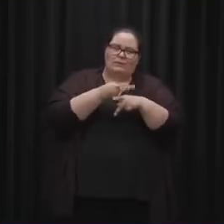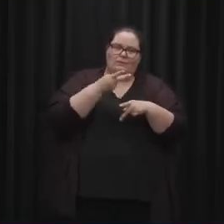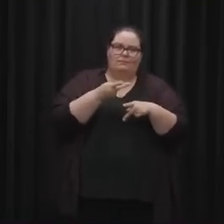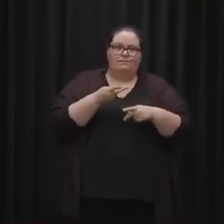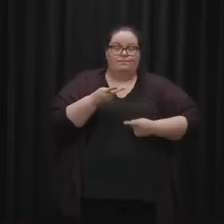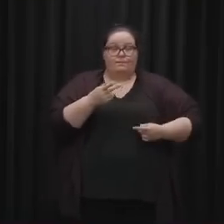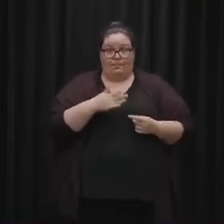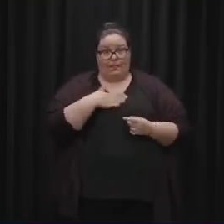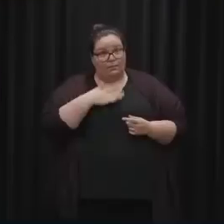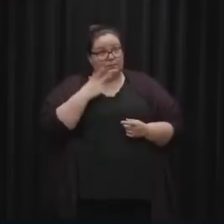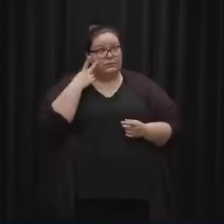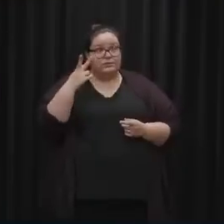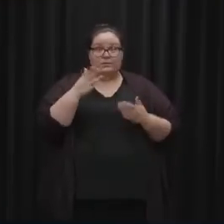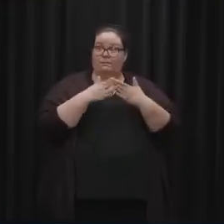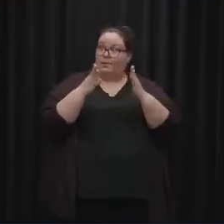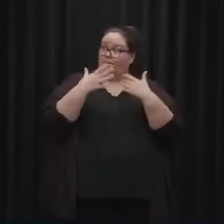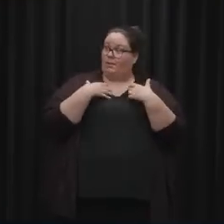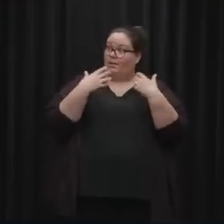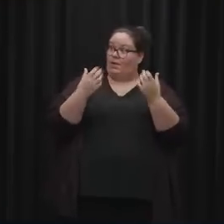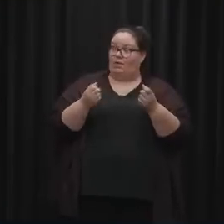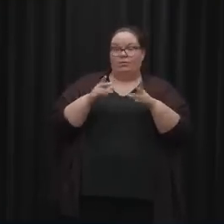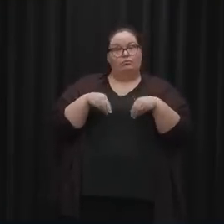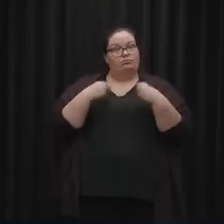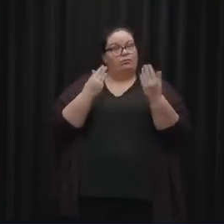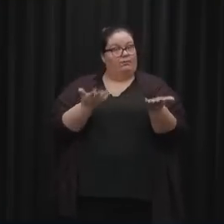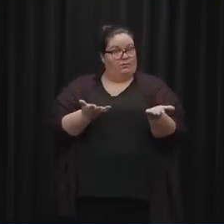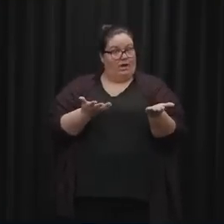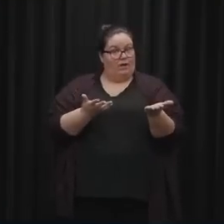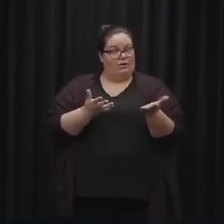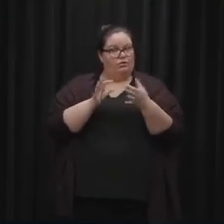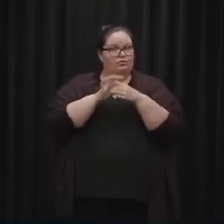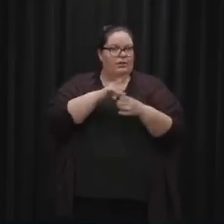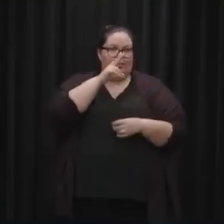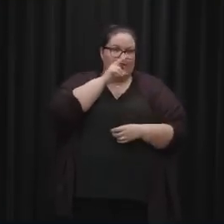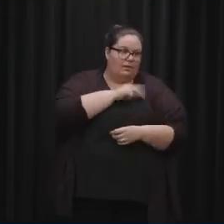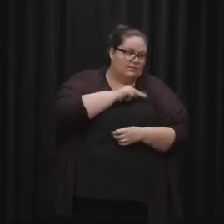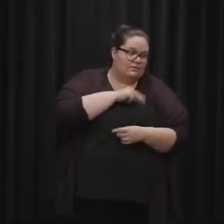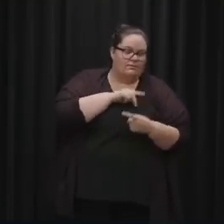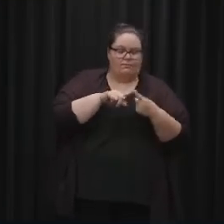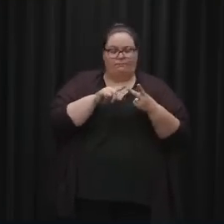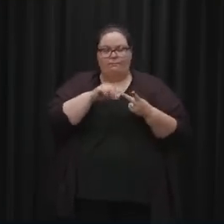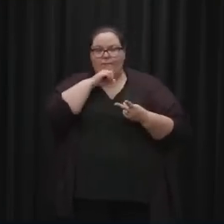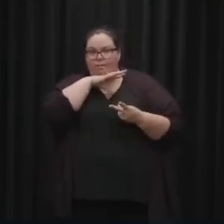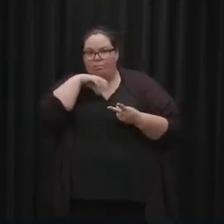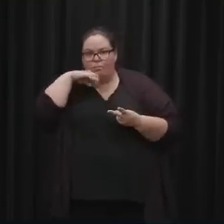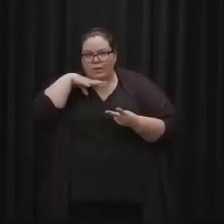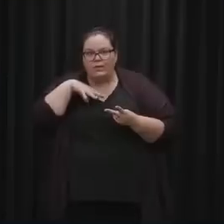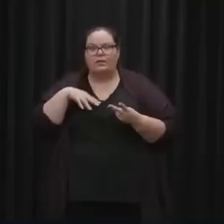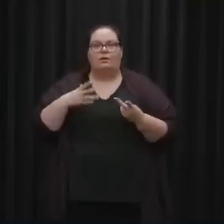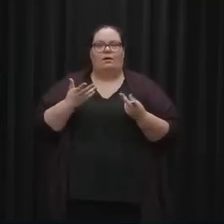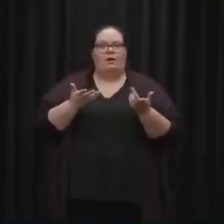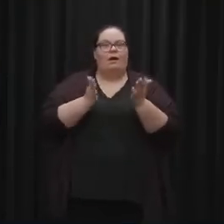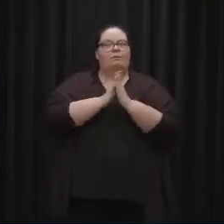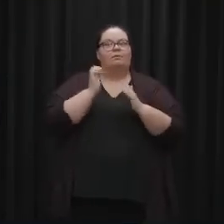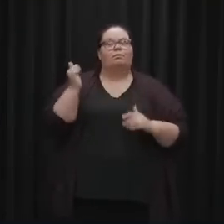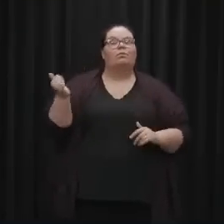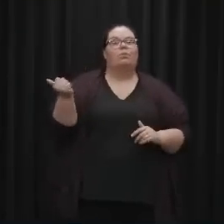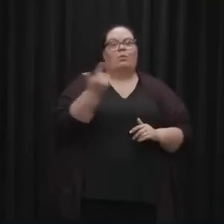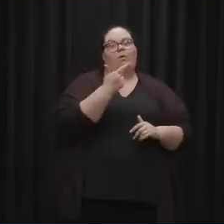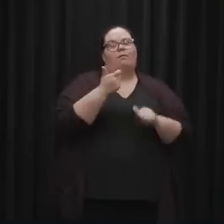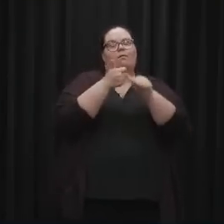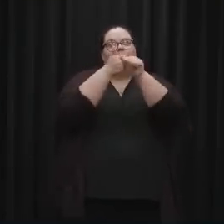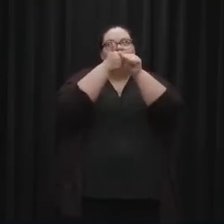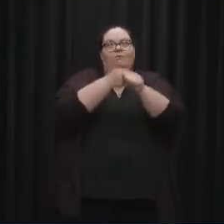I am pleased to see the guidelines public health have provided for Thanksgiving and Halloween. I'm asking all of you to follow